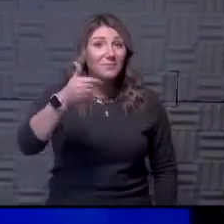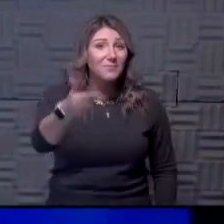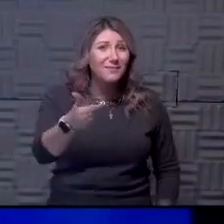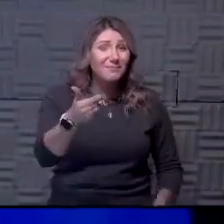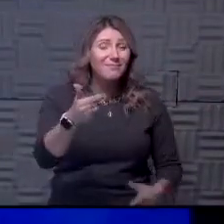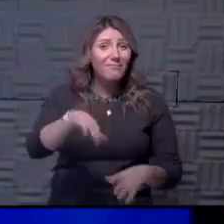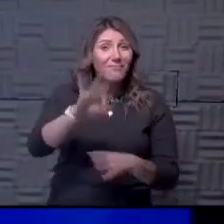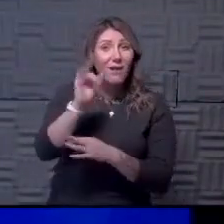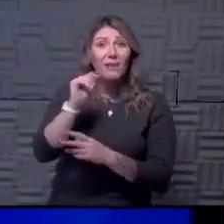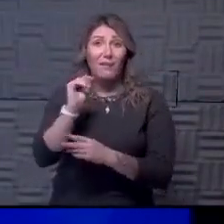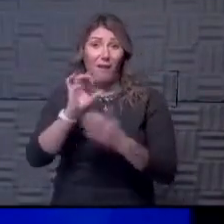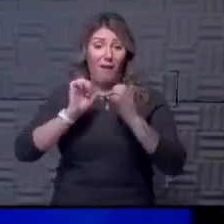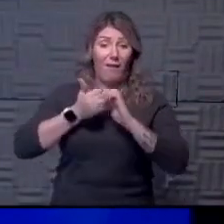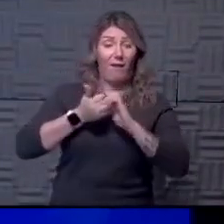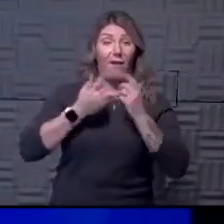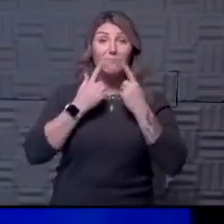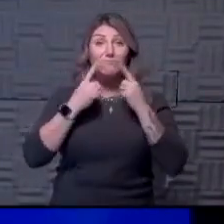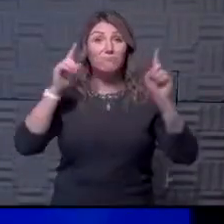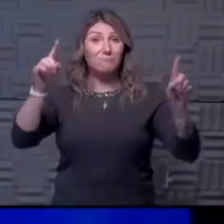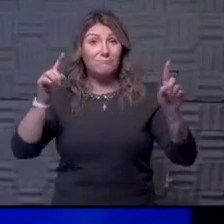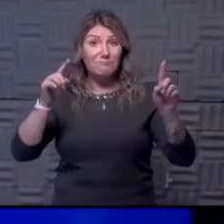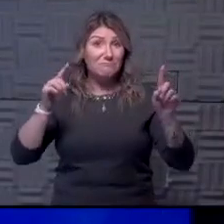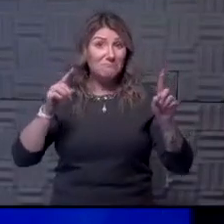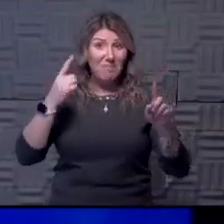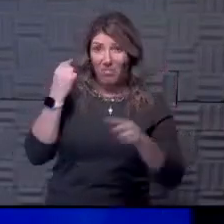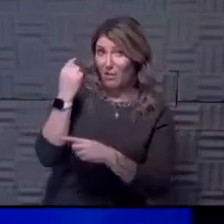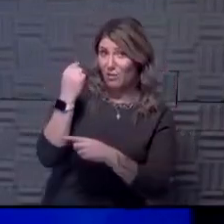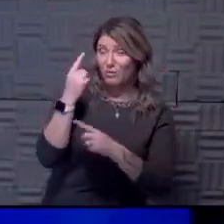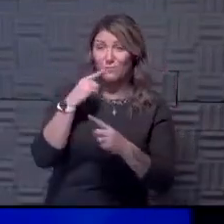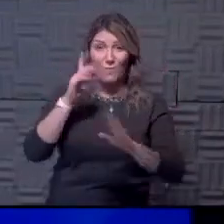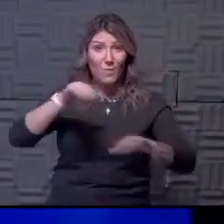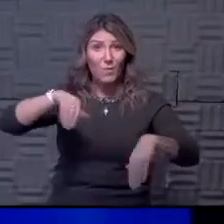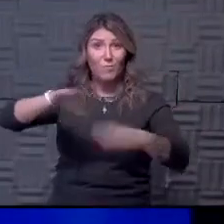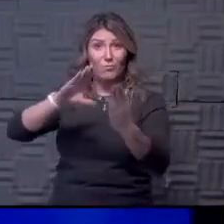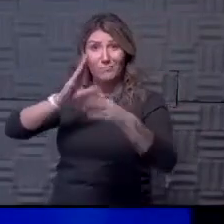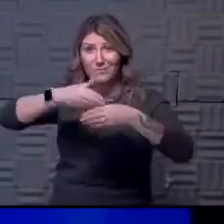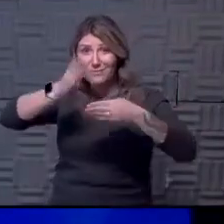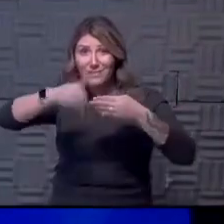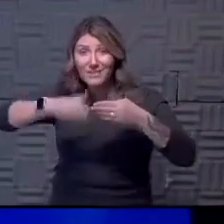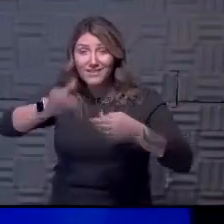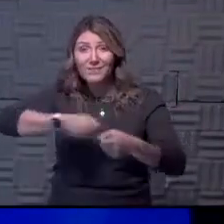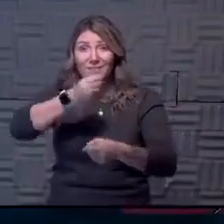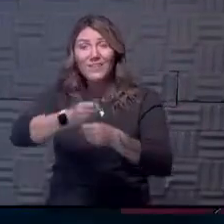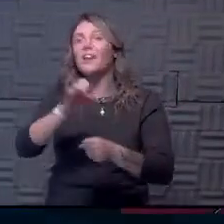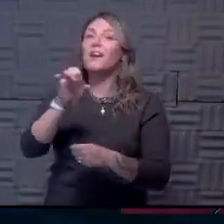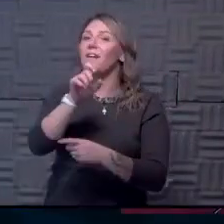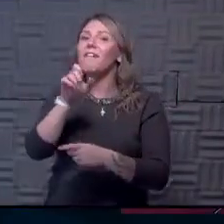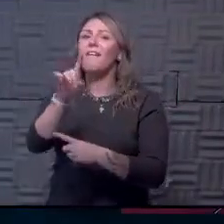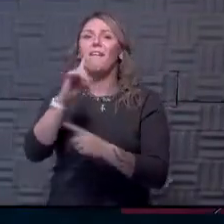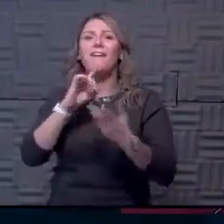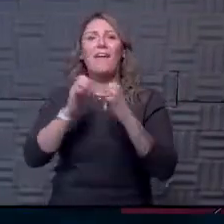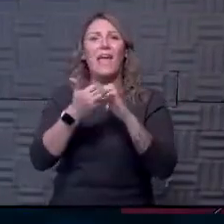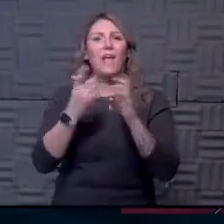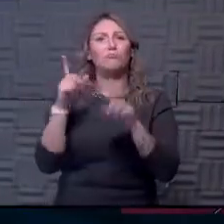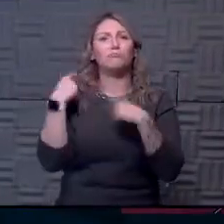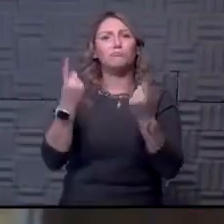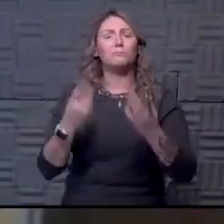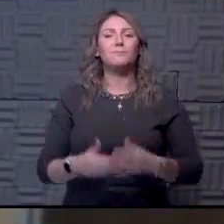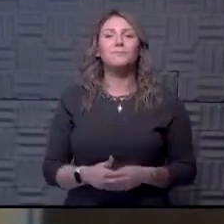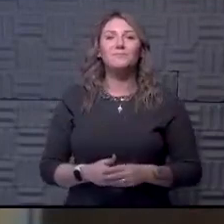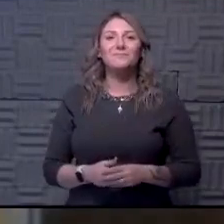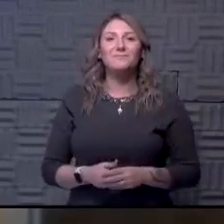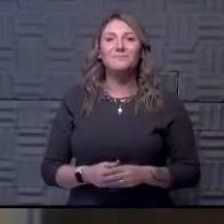out, how did that go as they approach the end of the year? So Ed, how did things go?